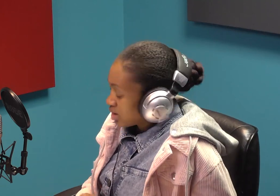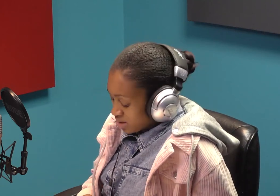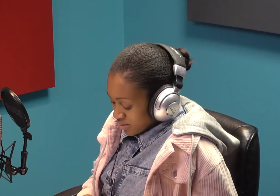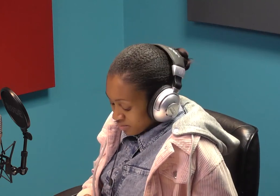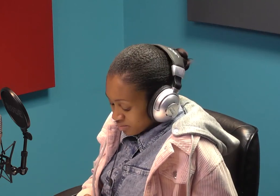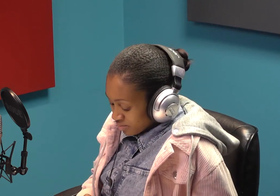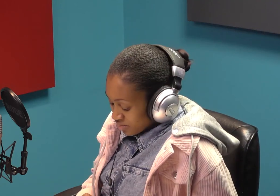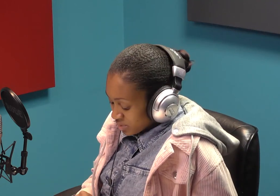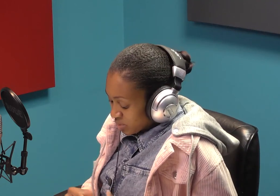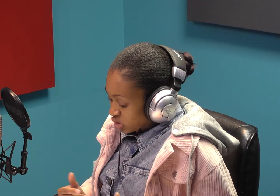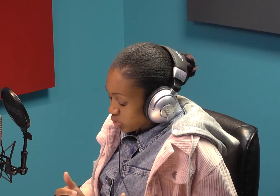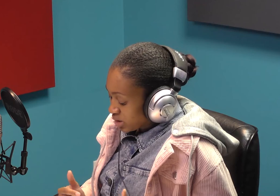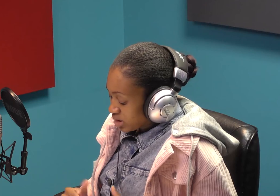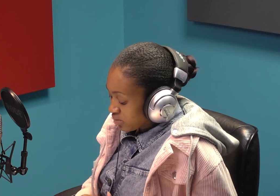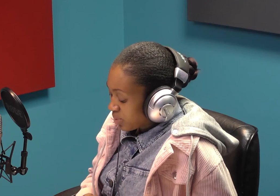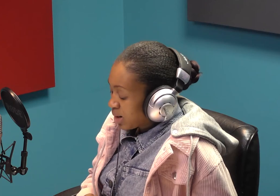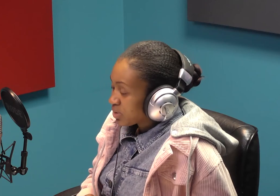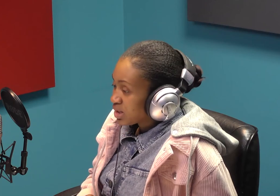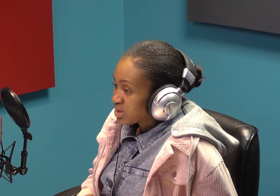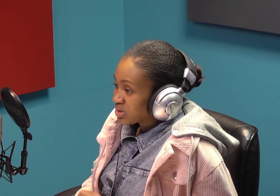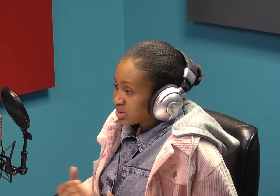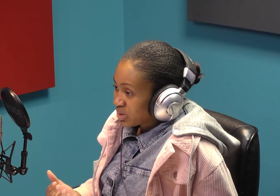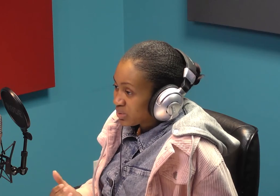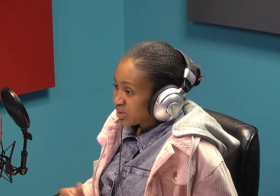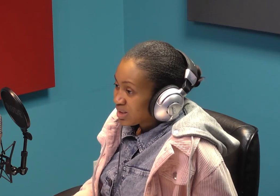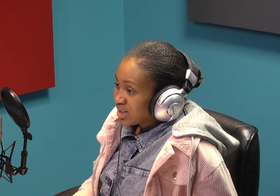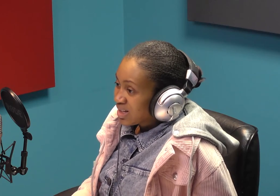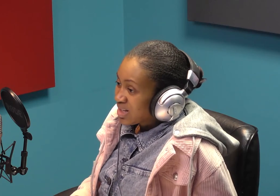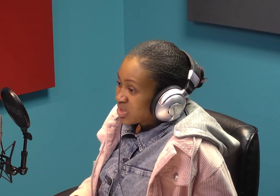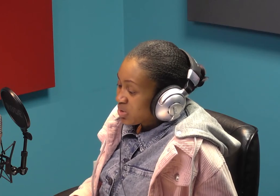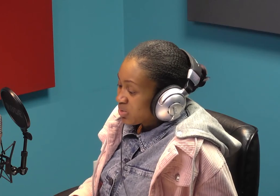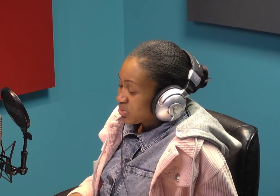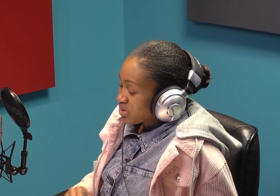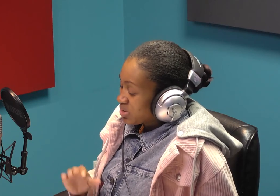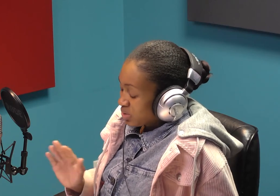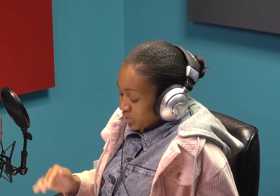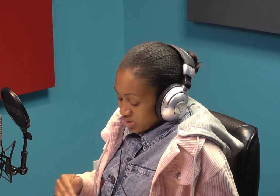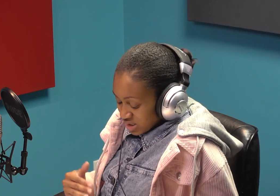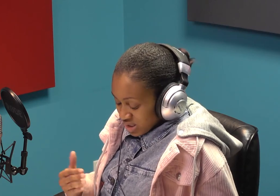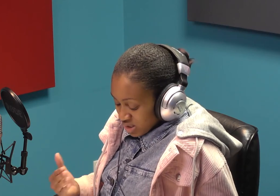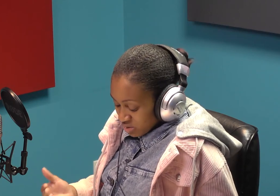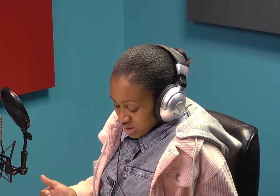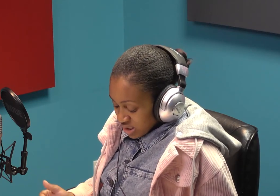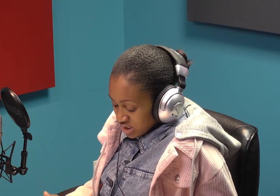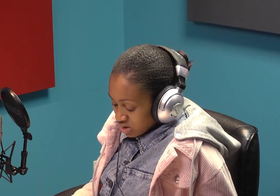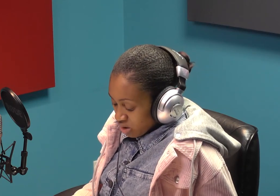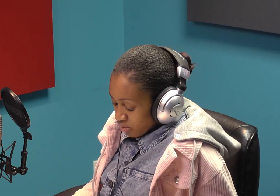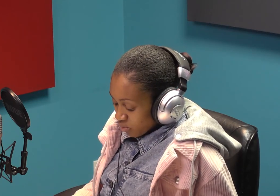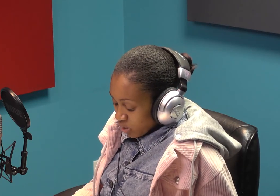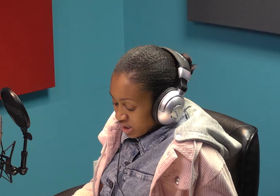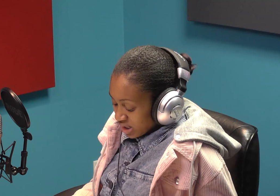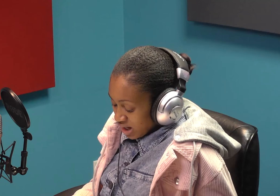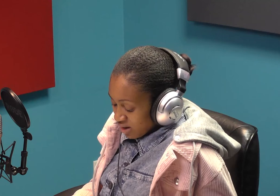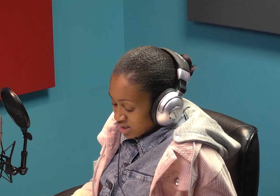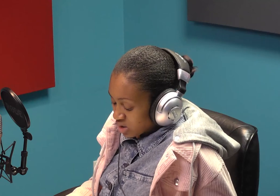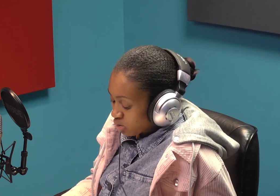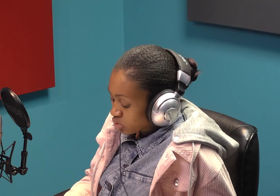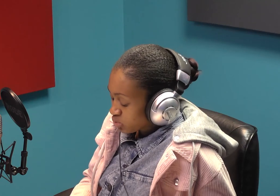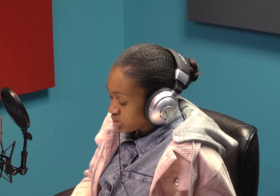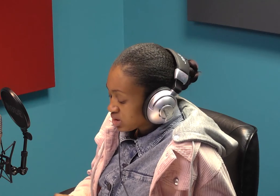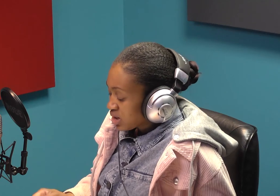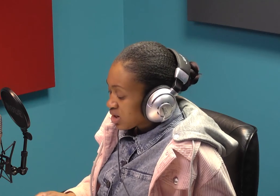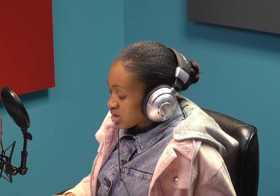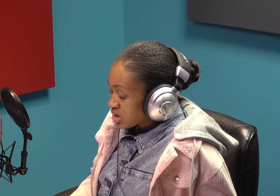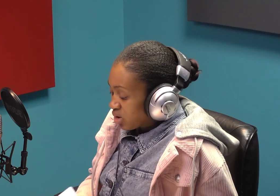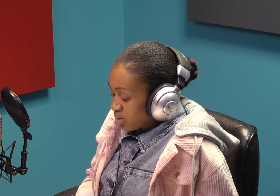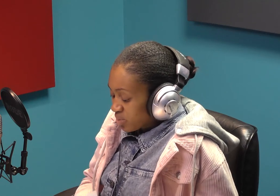make up, um, the majority of the population. So, you'll, you'll see those things start winning out as